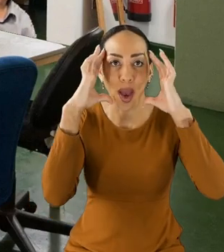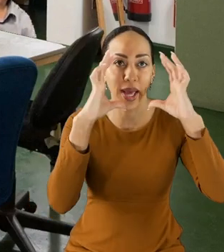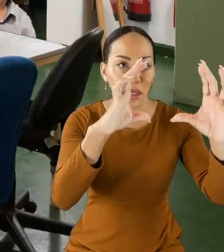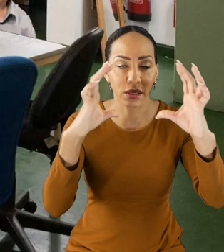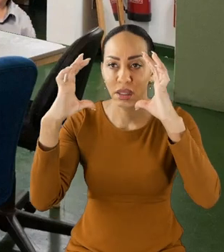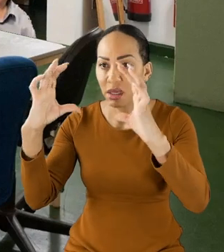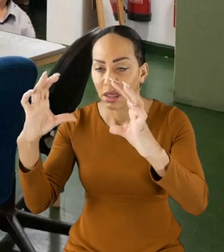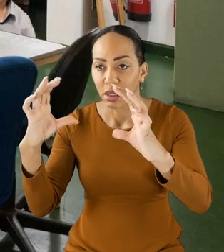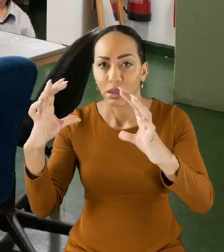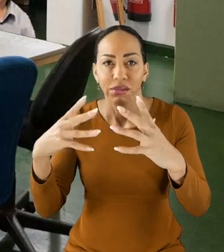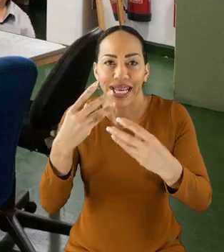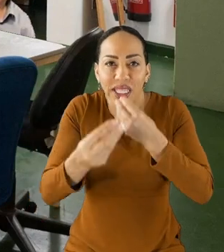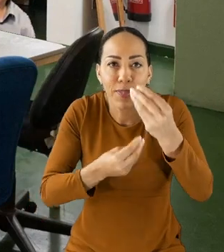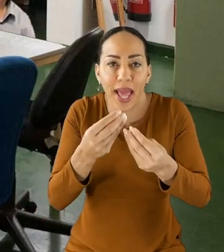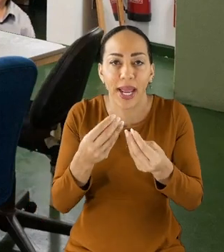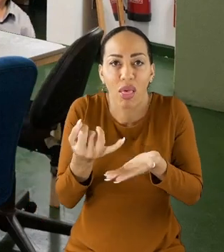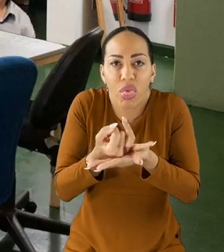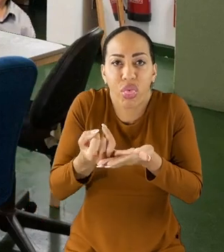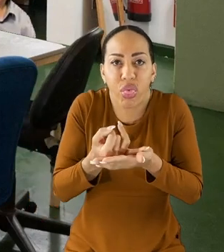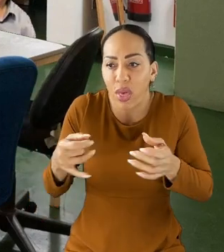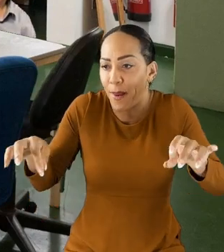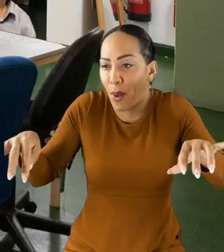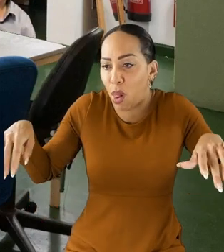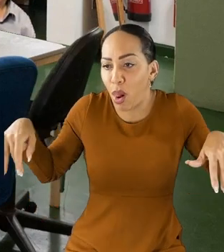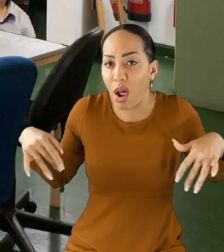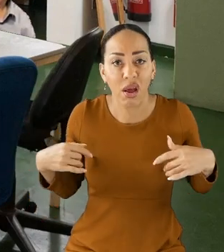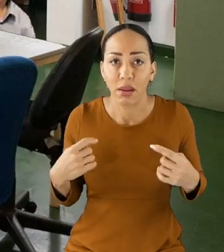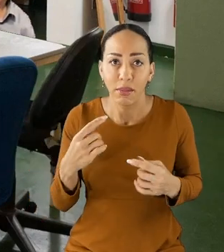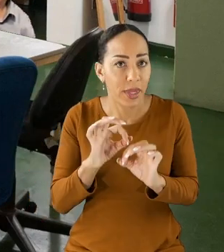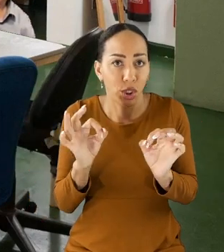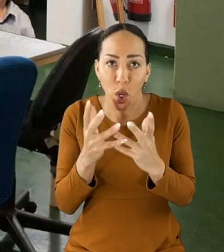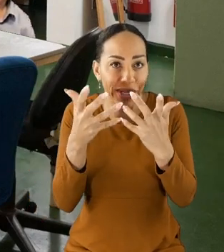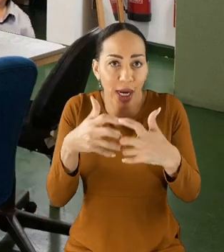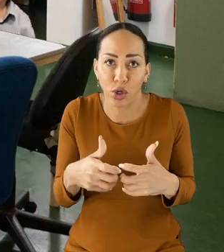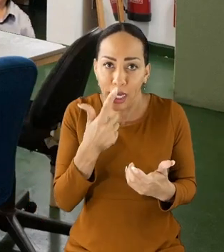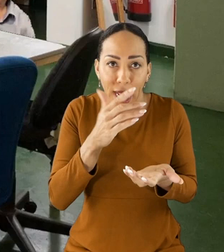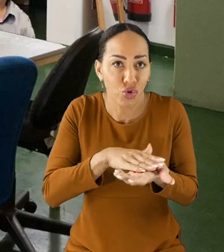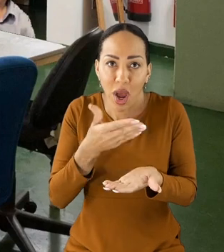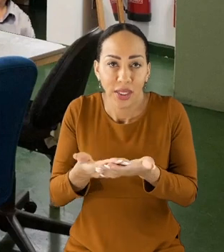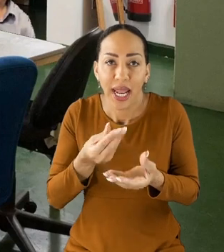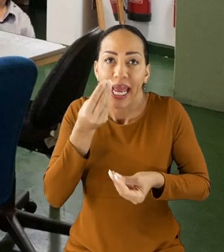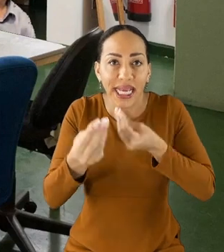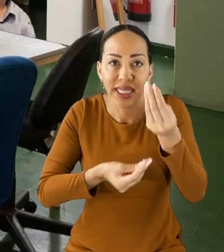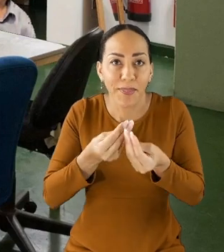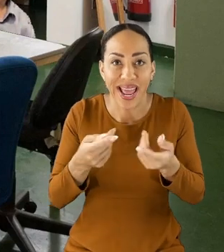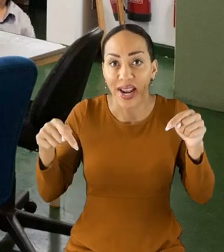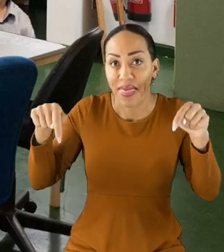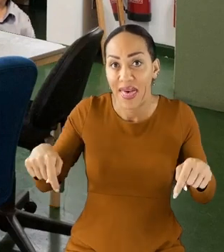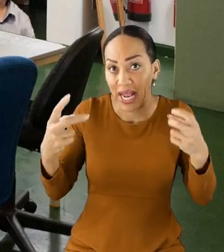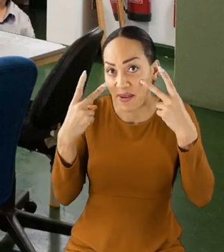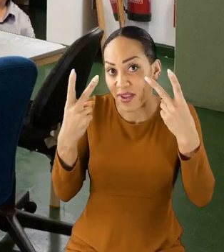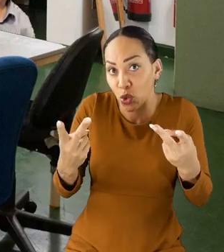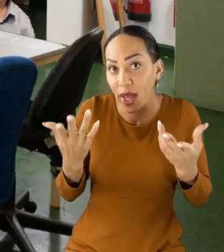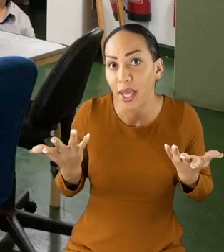heads in amongst all the sewage and that. And I don't think there's a technology yet available that can do that. So you might have